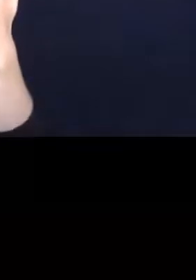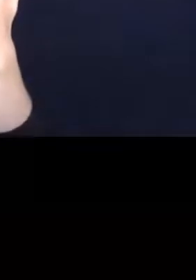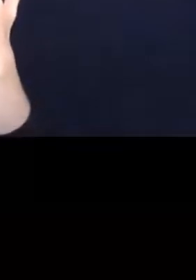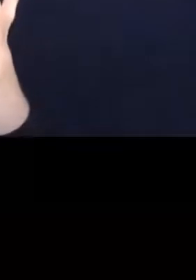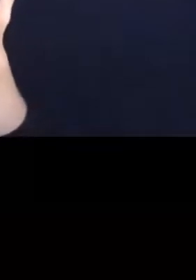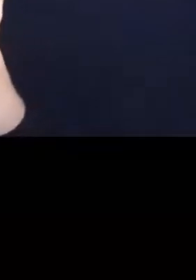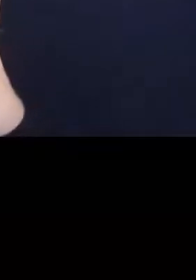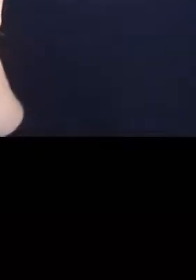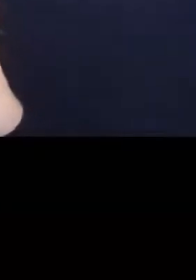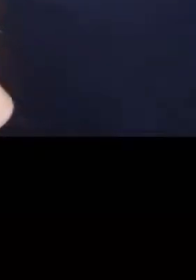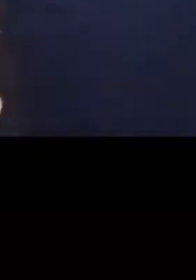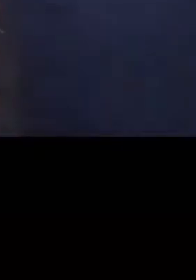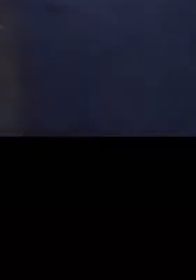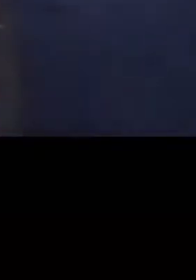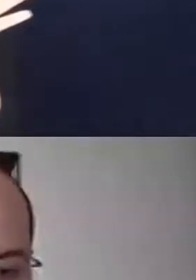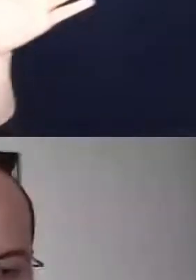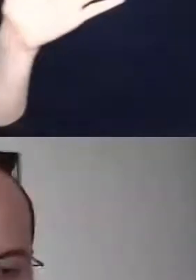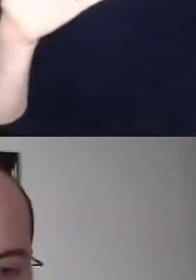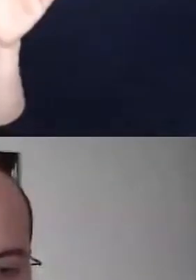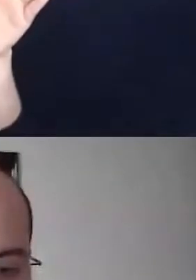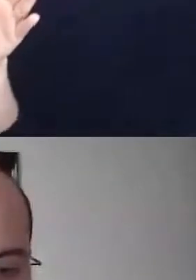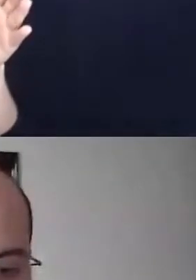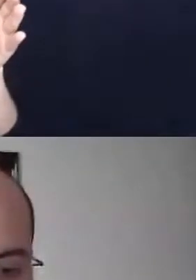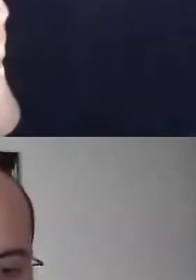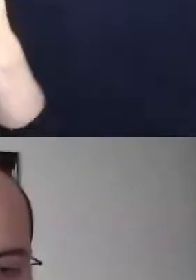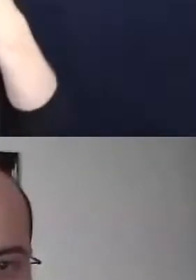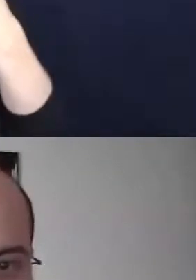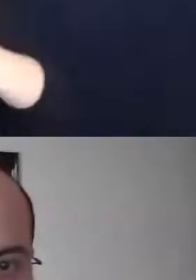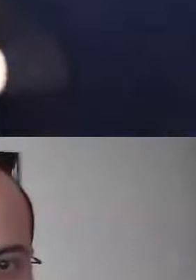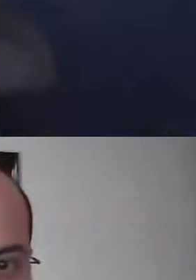motors. Vibration motors are very small, sort of the size of a coin,